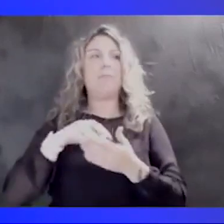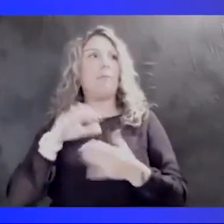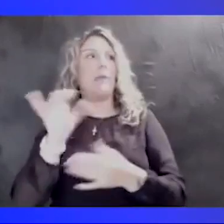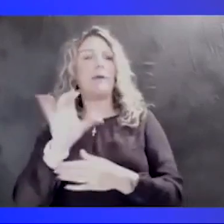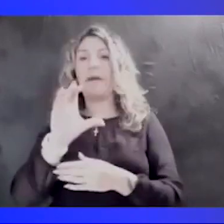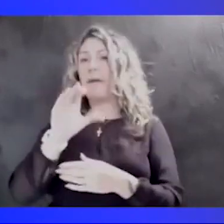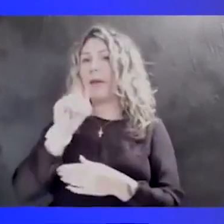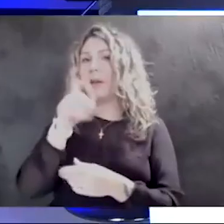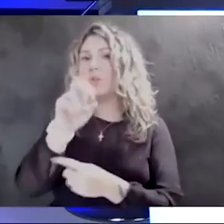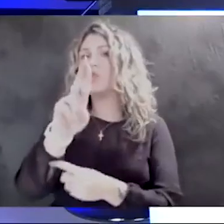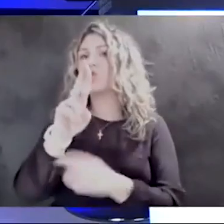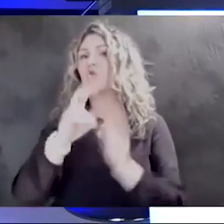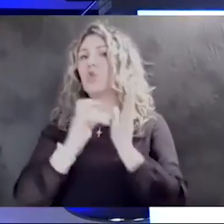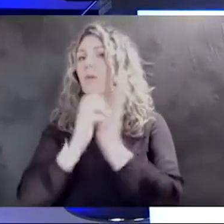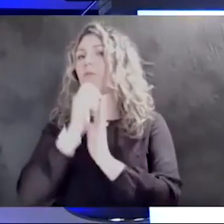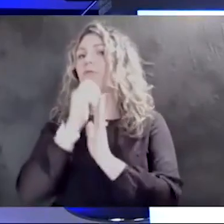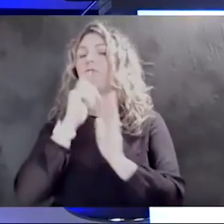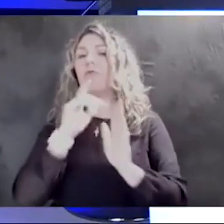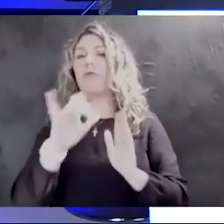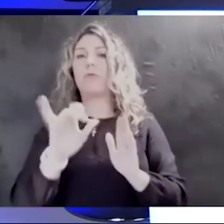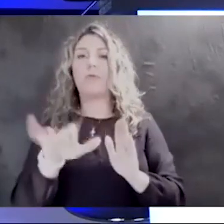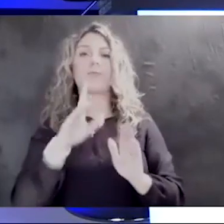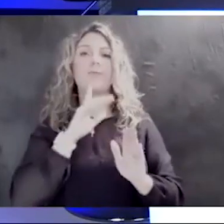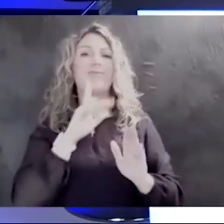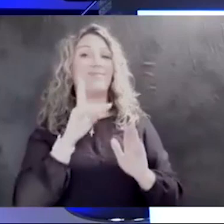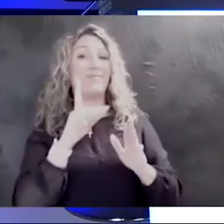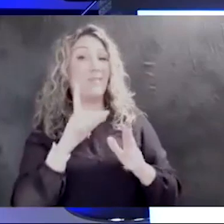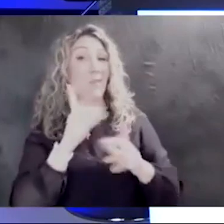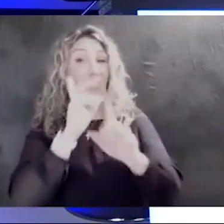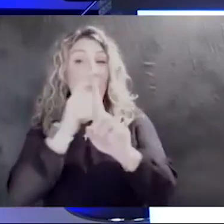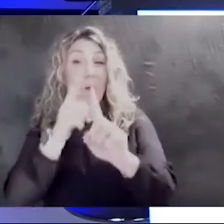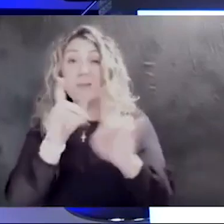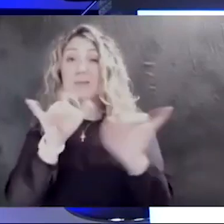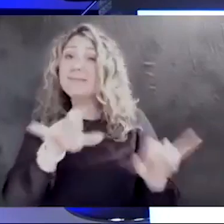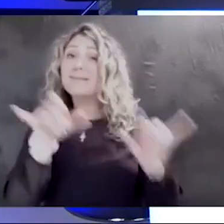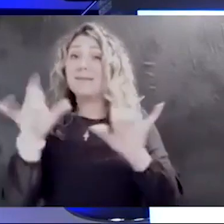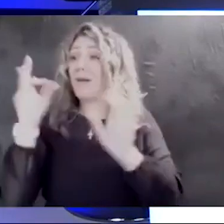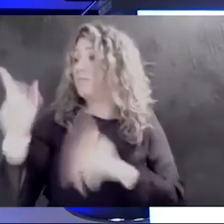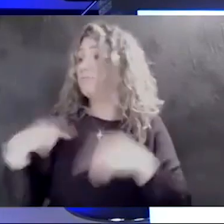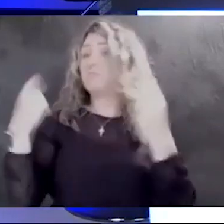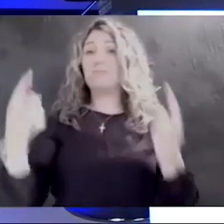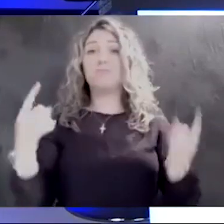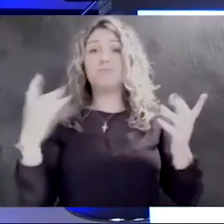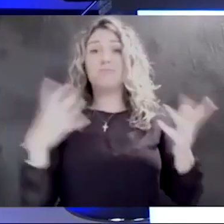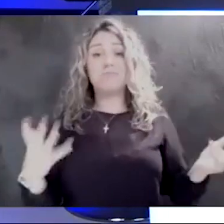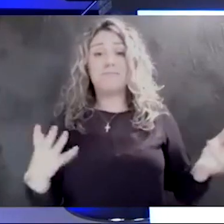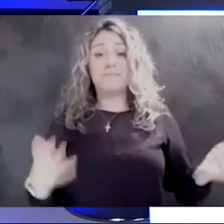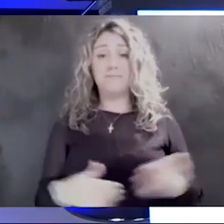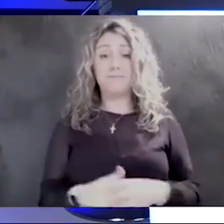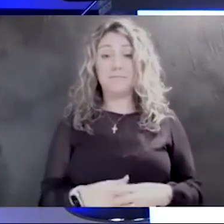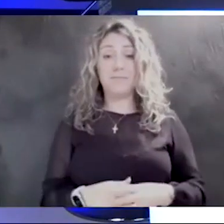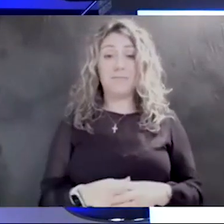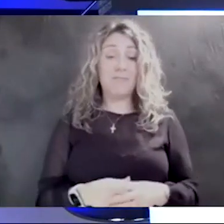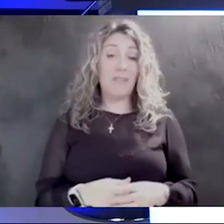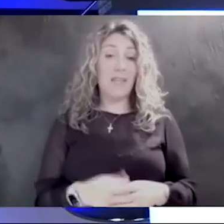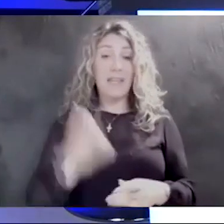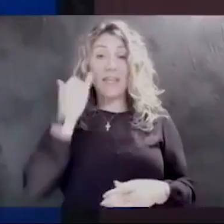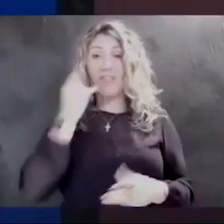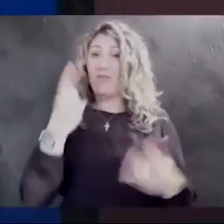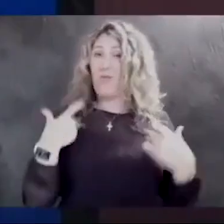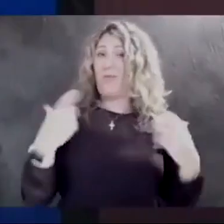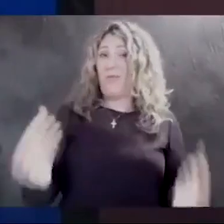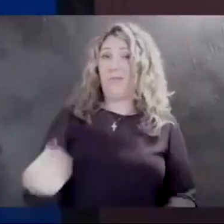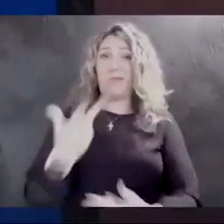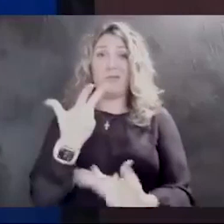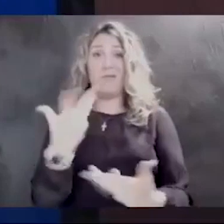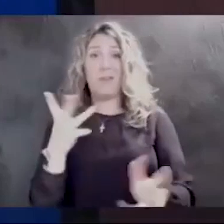that kind Yeah, of thing. so I think the story's still the same. You know, look, if you're otherwise healthy and you've been vaccinated, you're probably going to do just